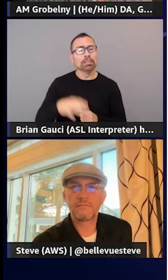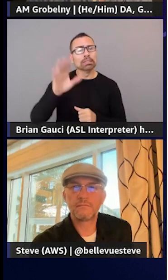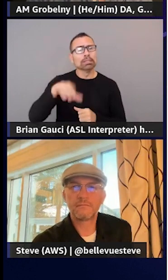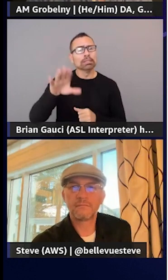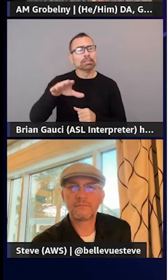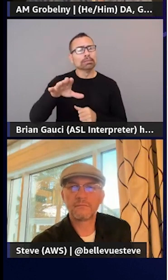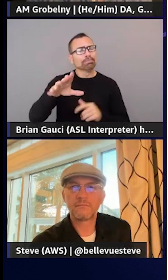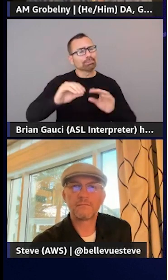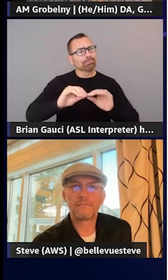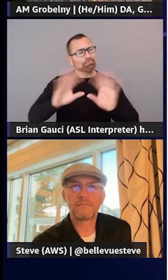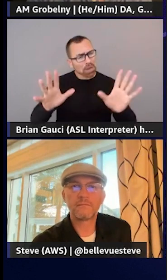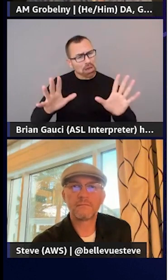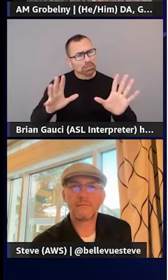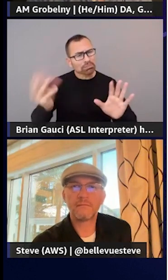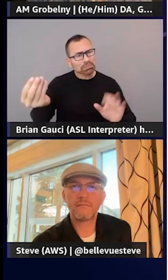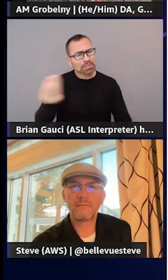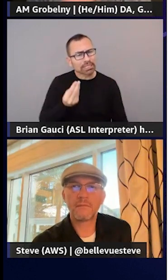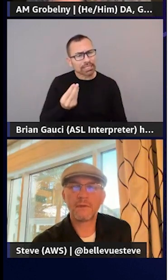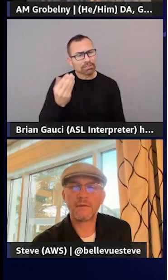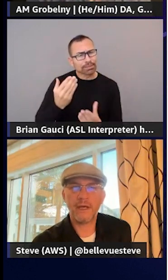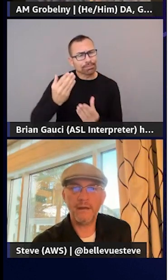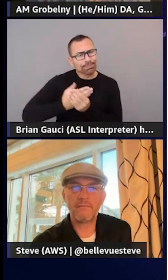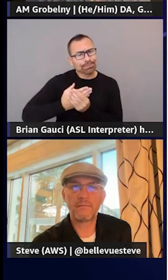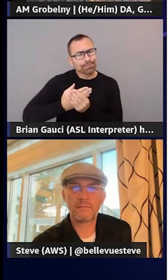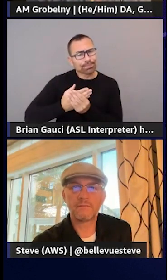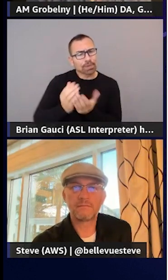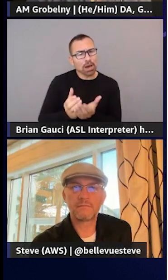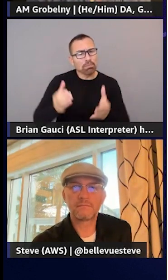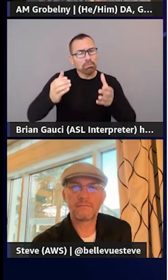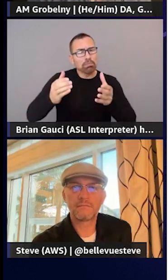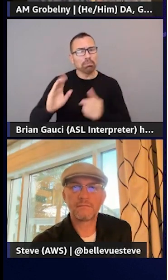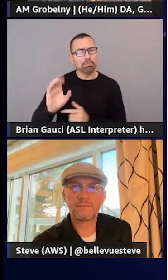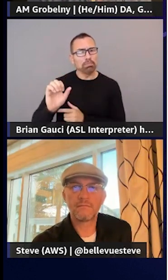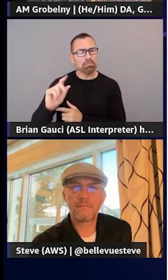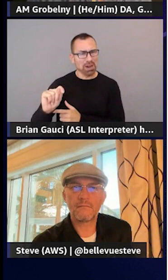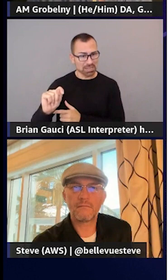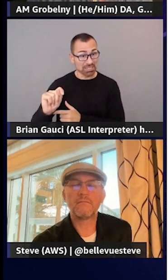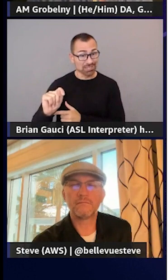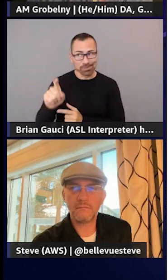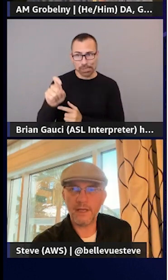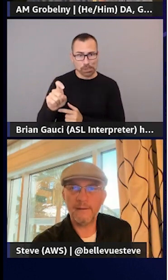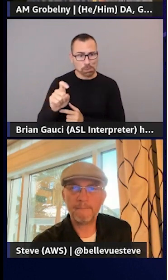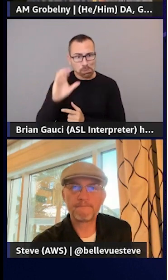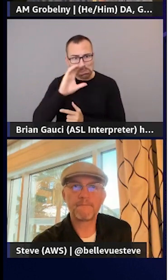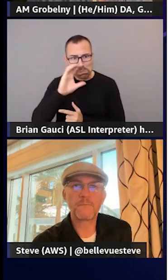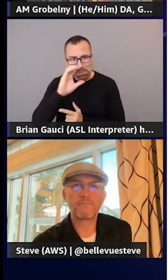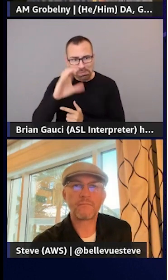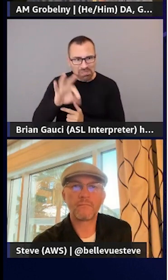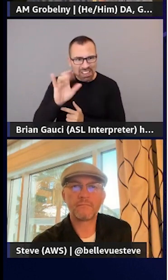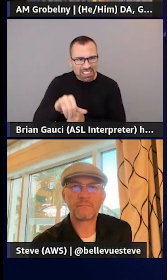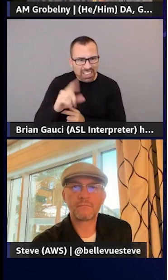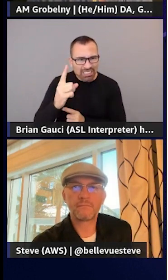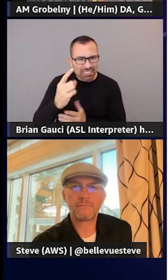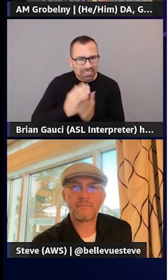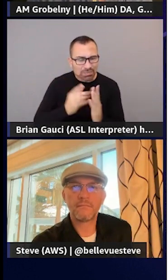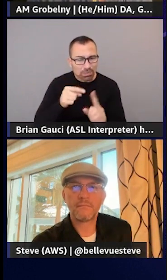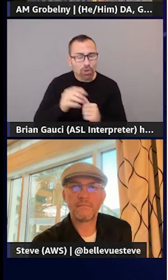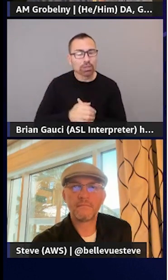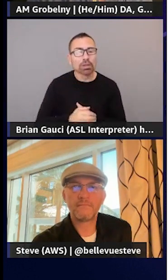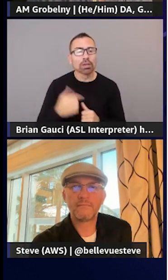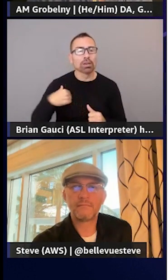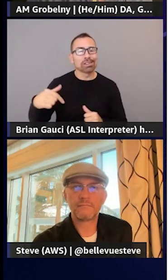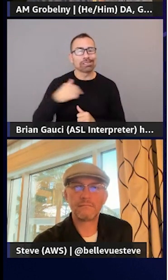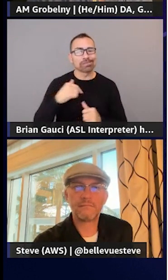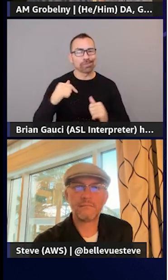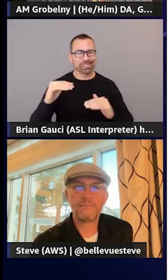been given a bucket, right? So we should probably go investigate that bucket at some point. We're calibrating